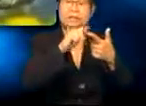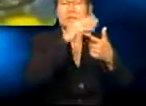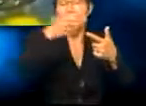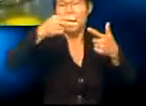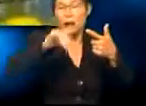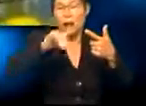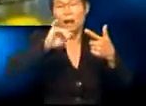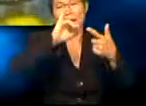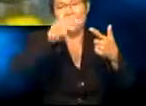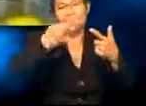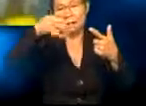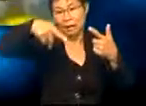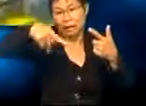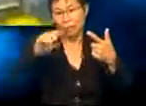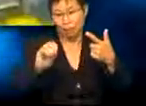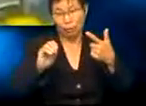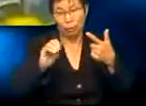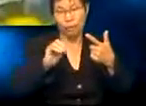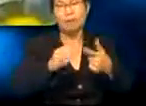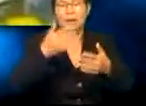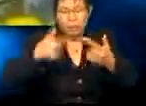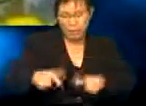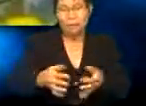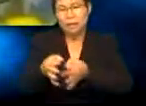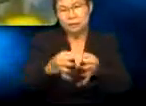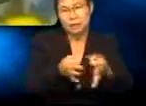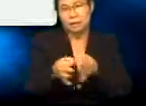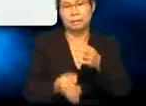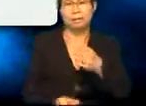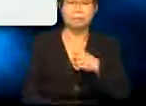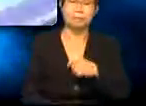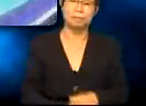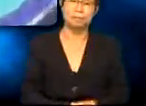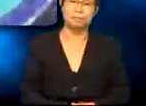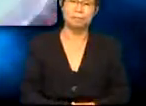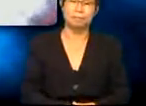and hypogeel germination. Let me explain.